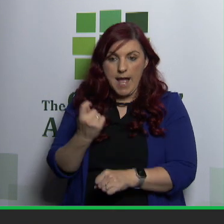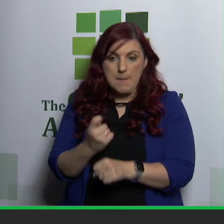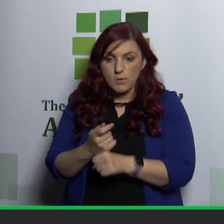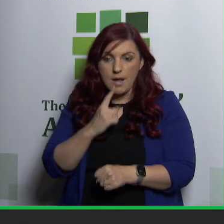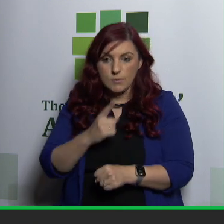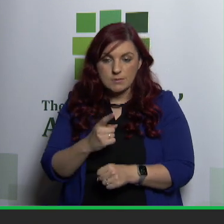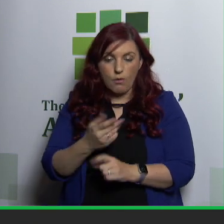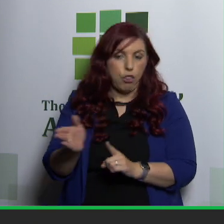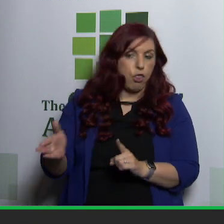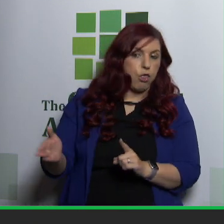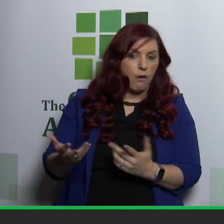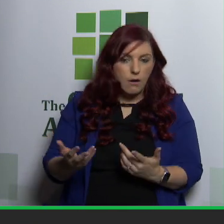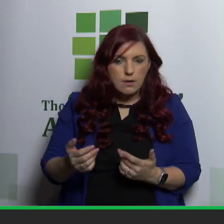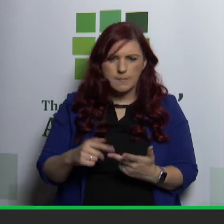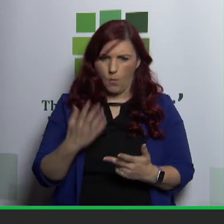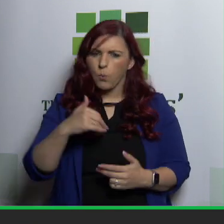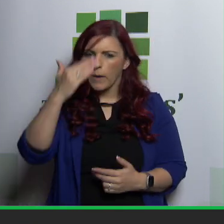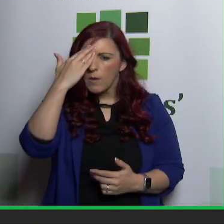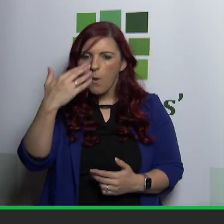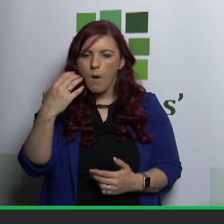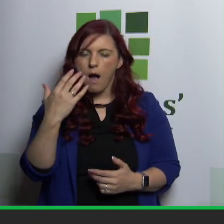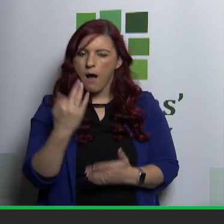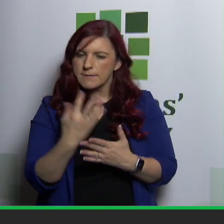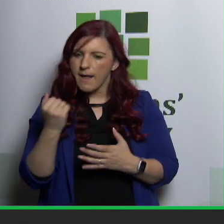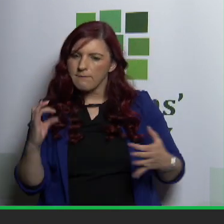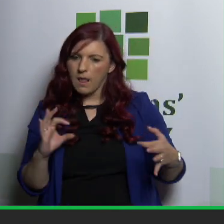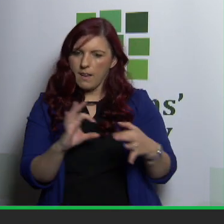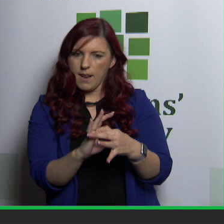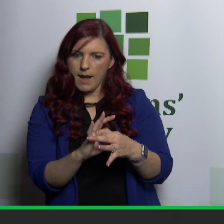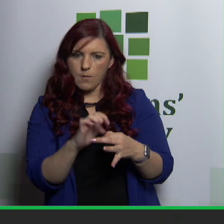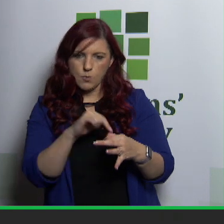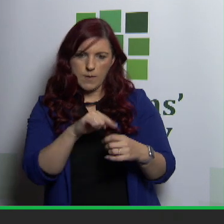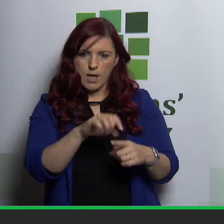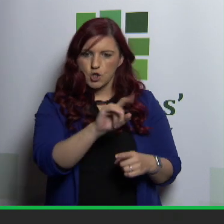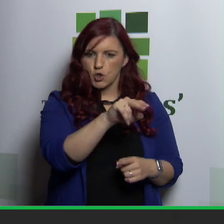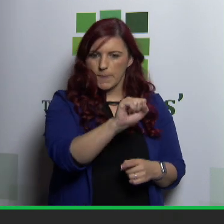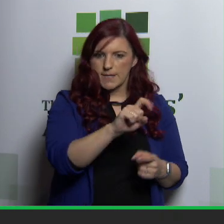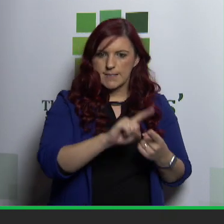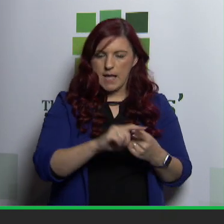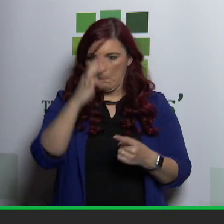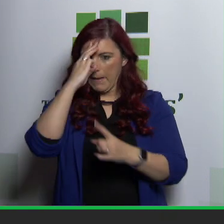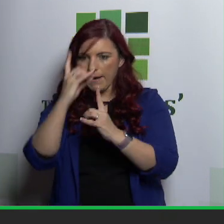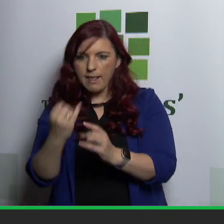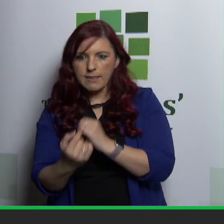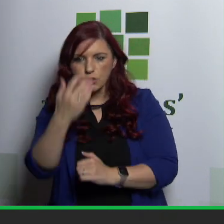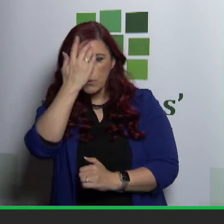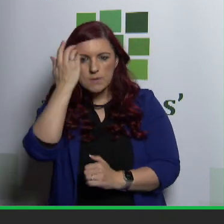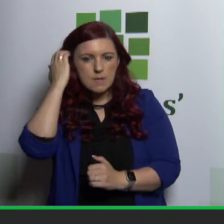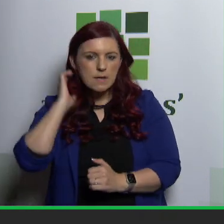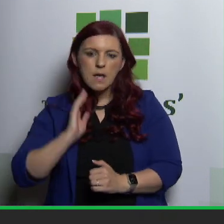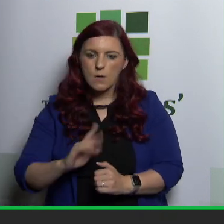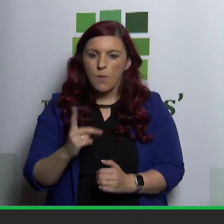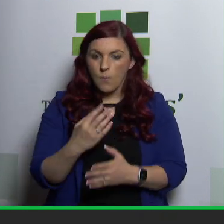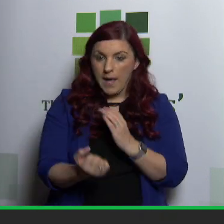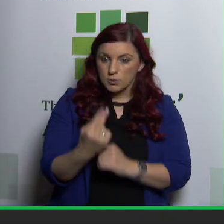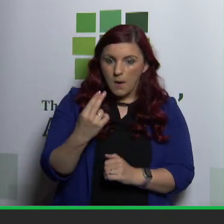know there is often a correlation between substances and people's mental health. And then we ended